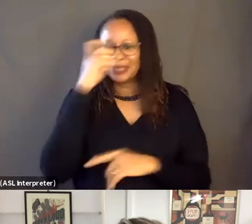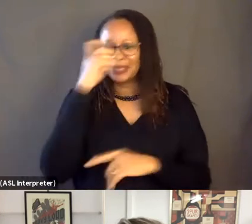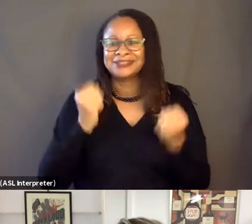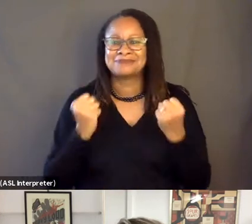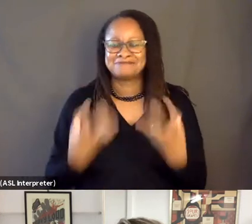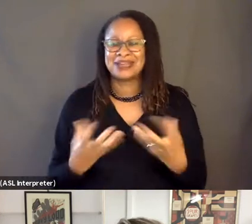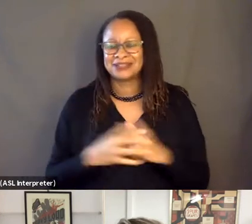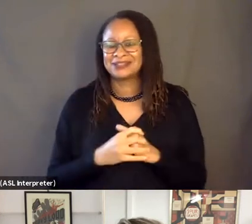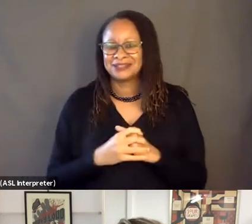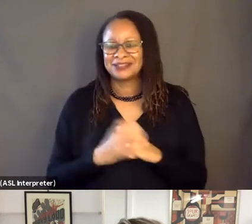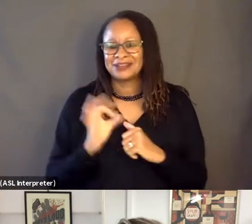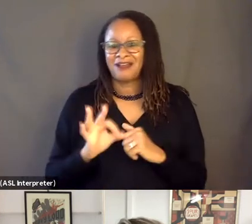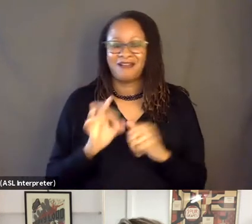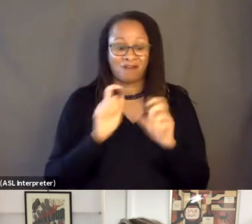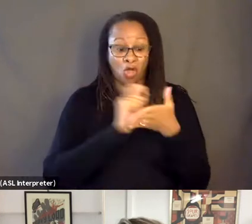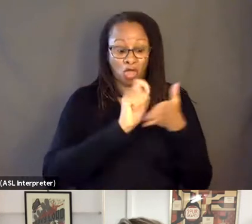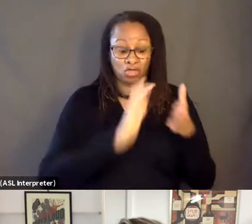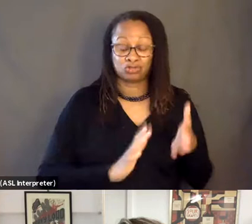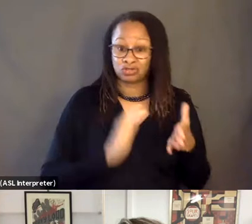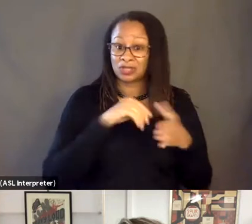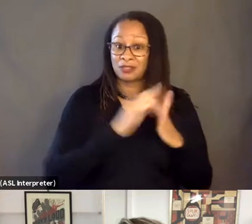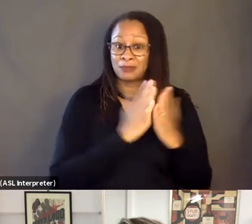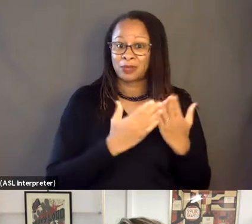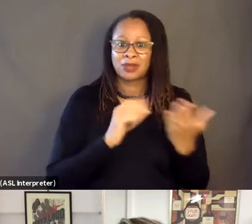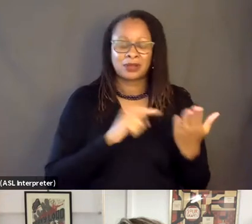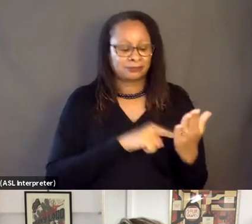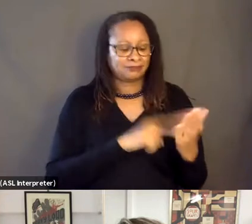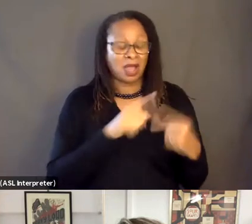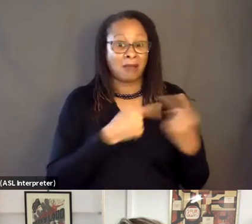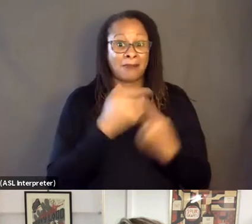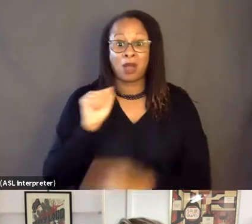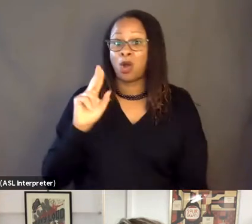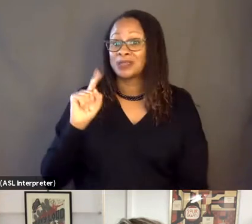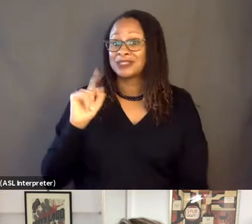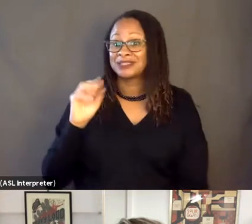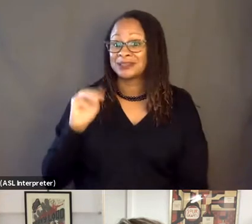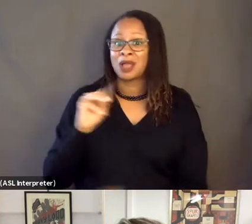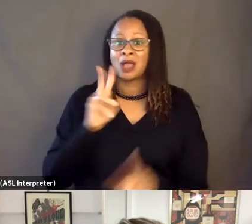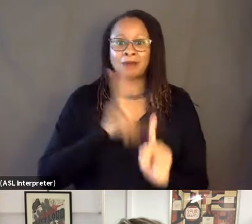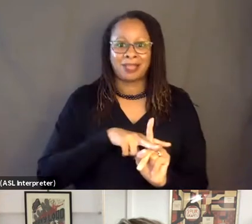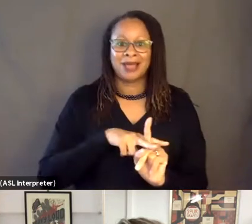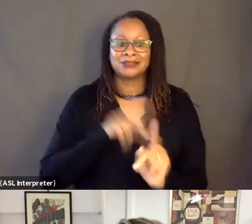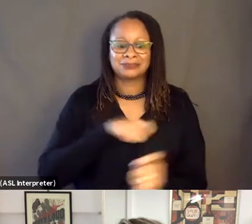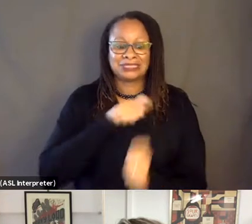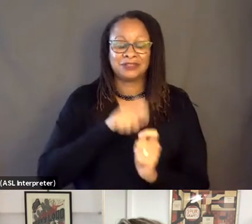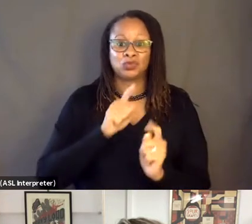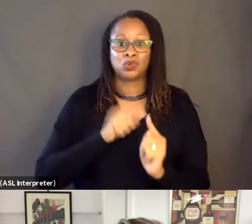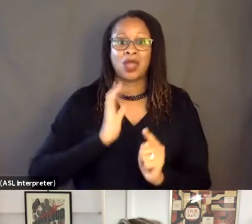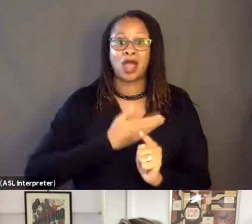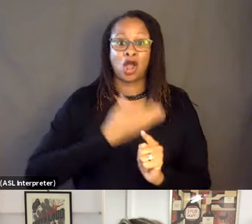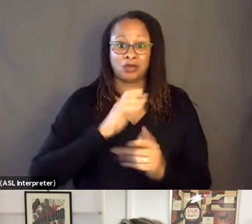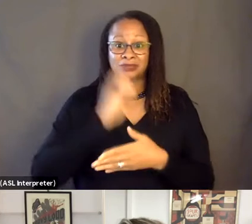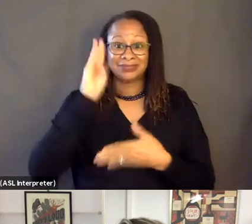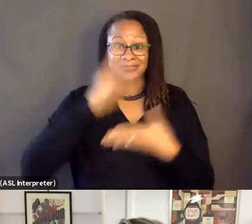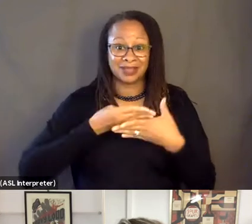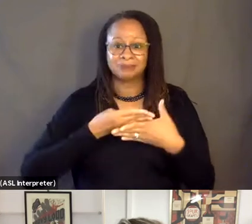of its author's insights about autism were directly applicable to our son. Of course, not everything. The old